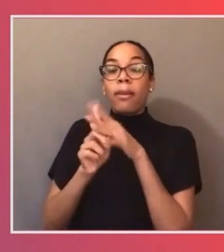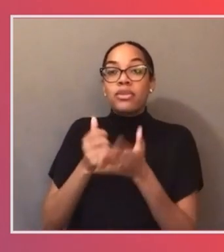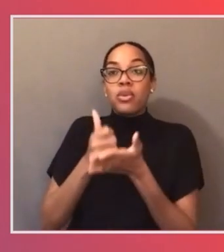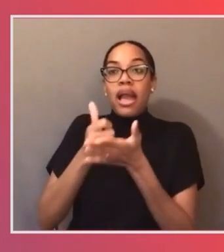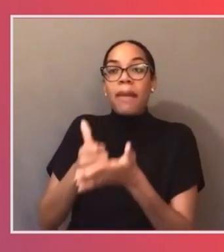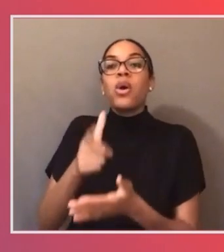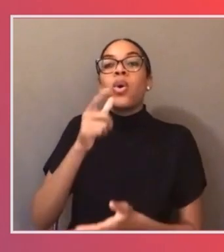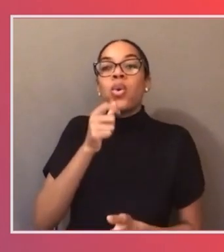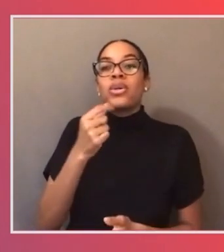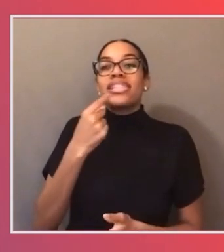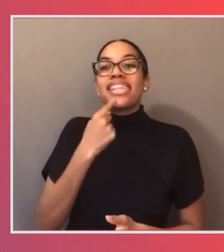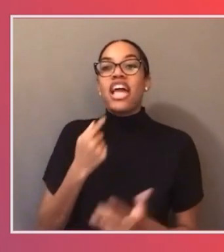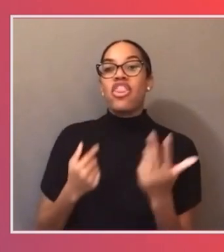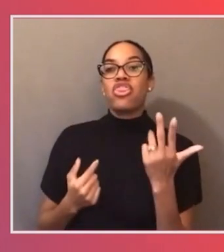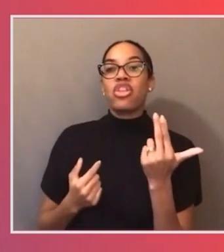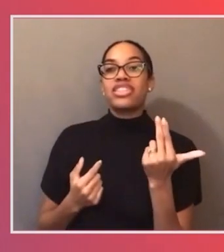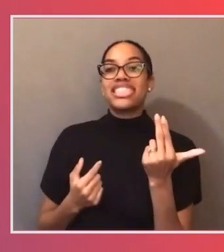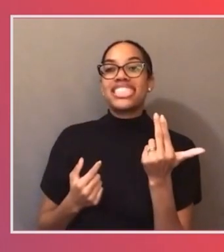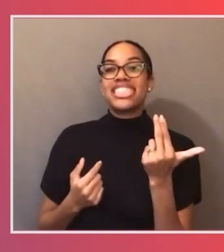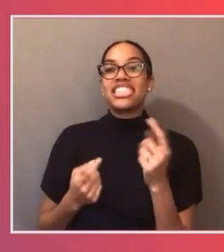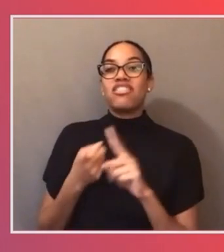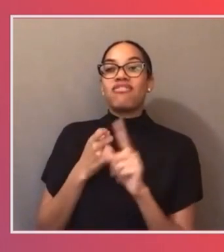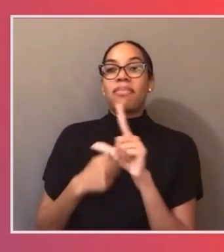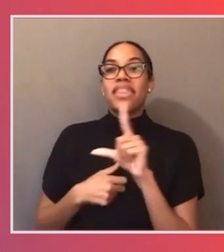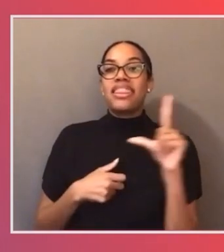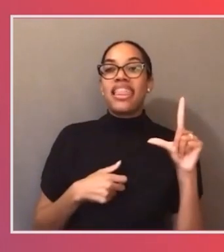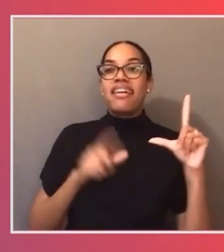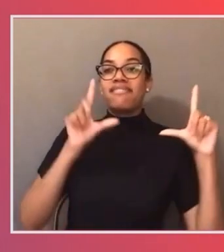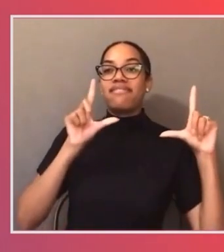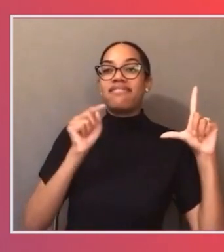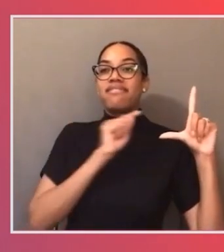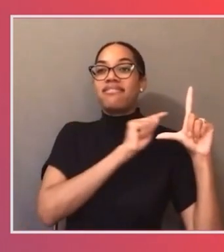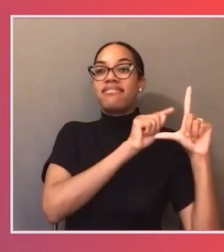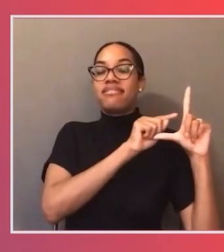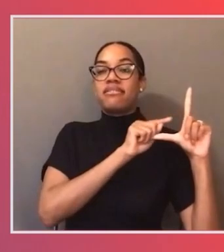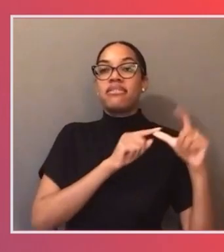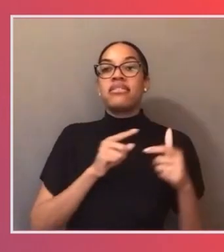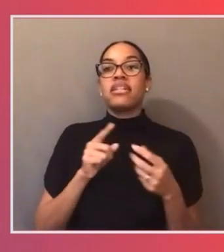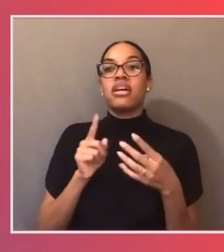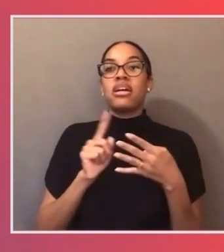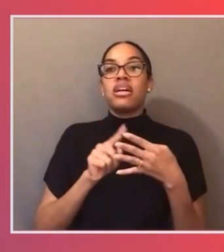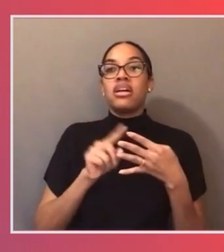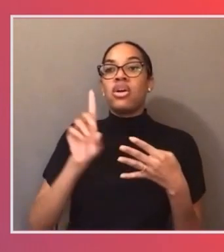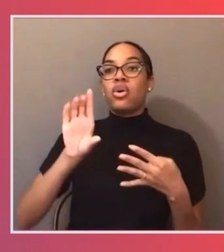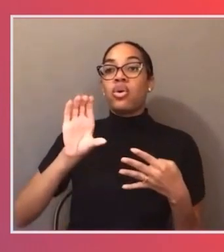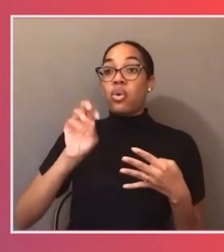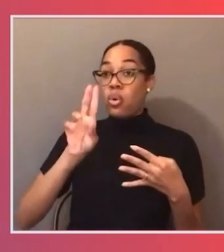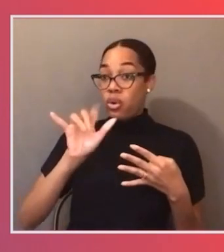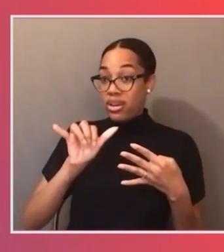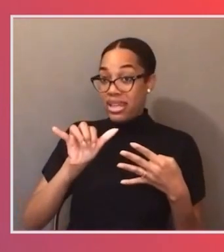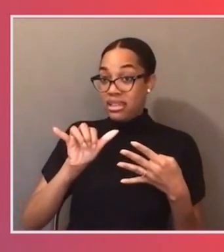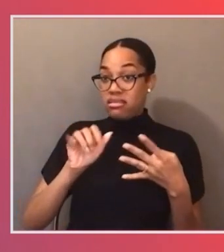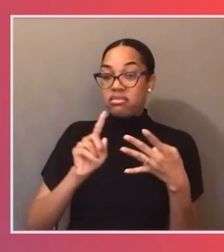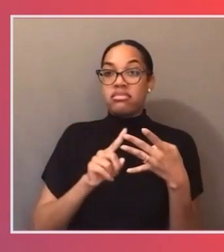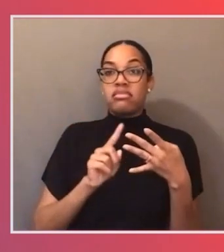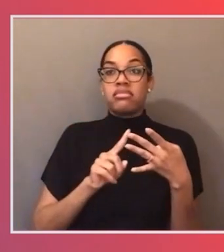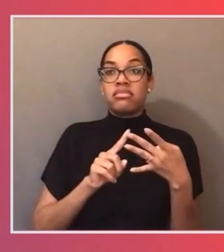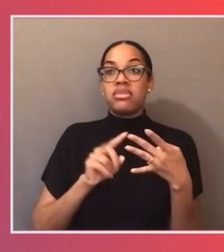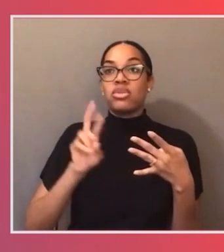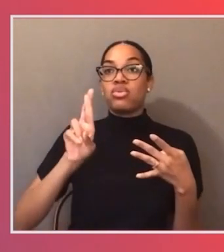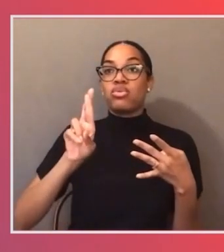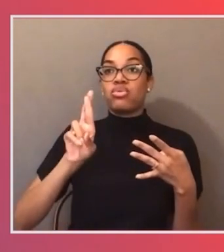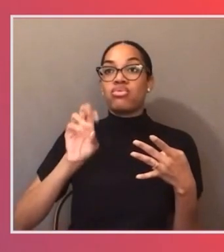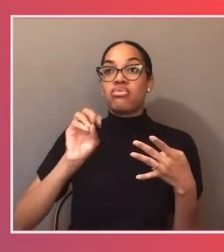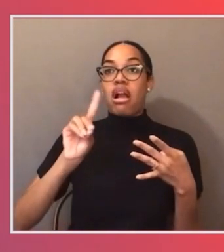Korg, B, Wanda Maximoff, Scarlet Witch, C, Valkyrie, or